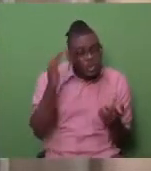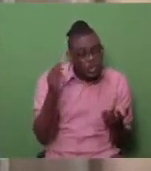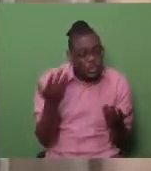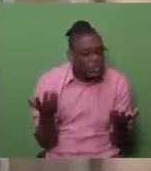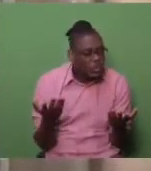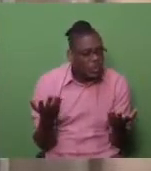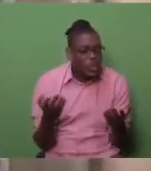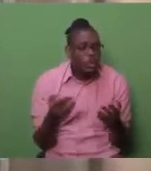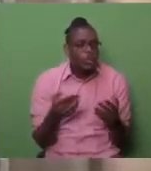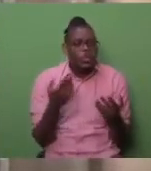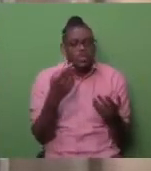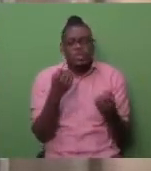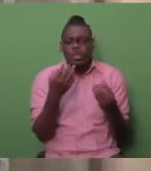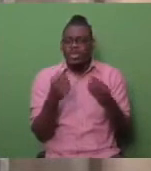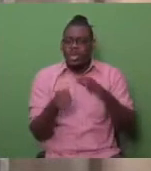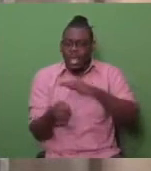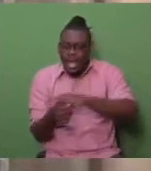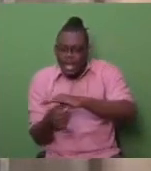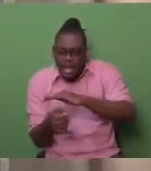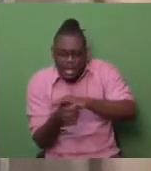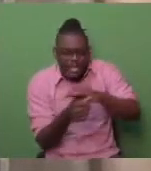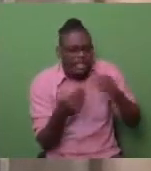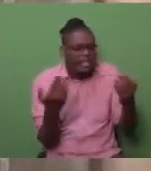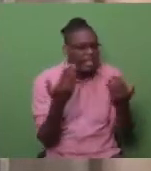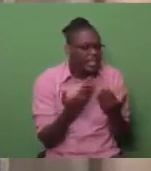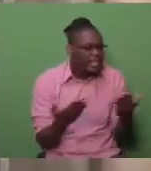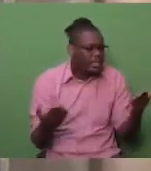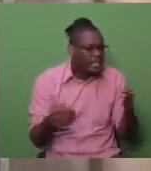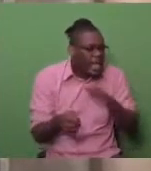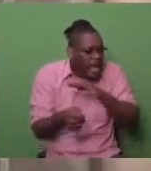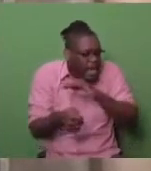tells you things about employment and so on. It's only when we sent the